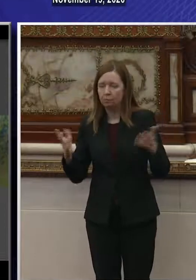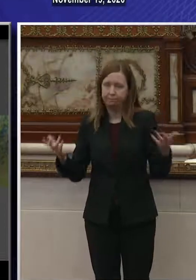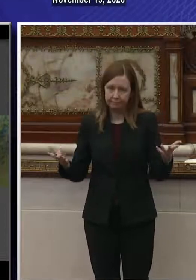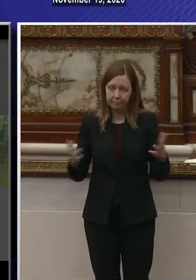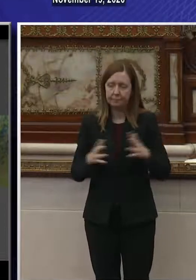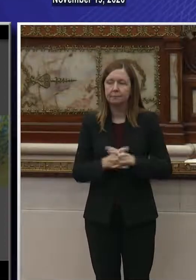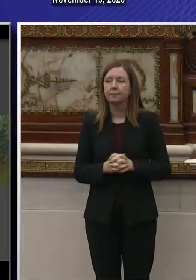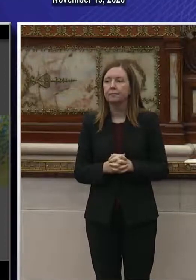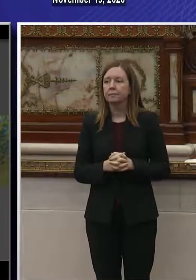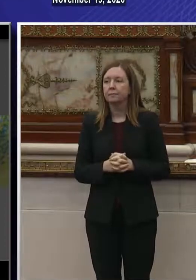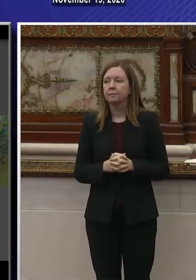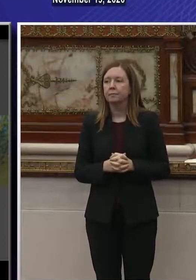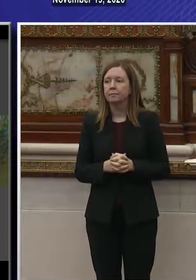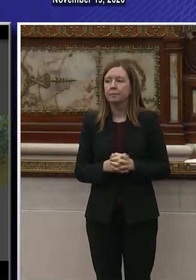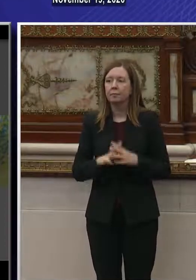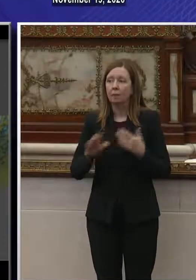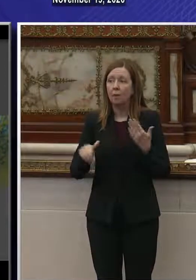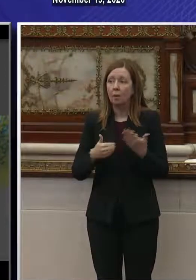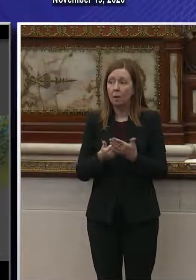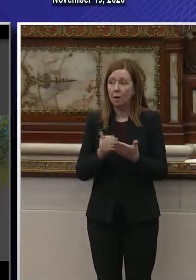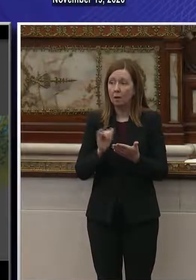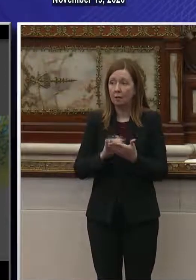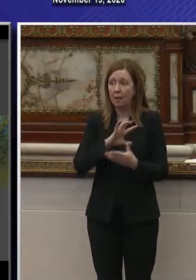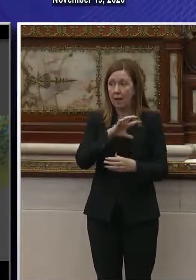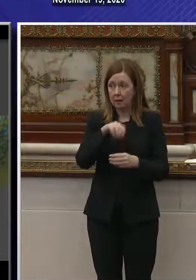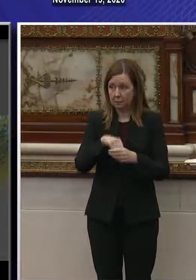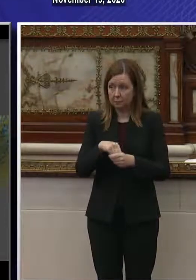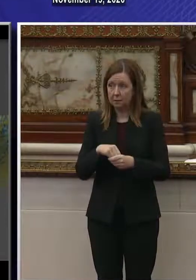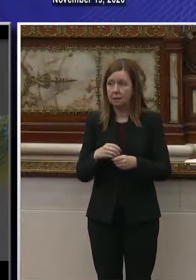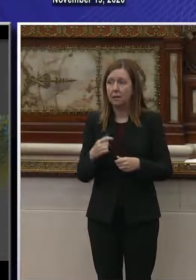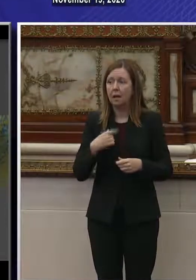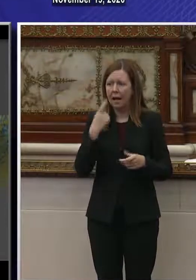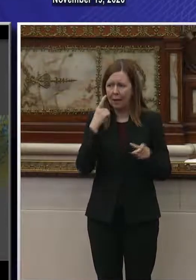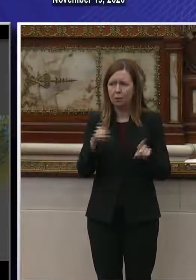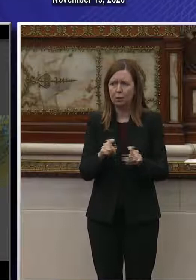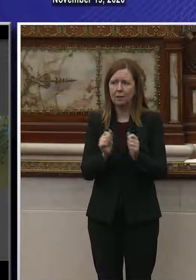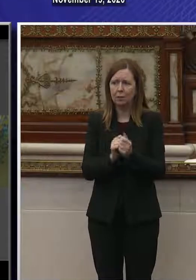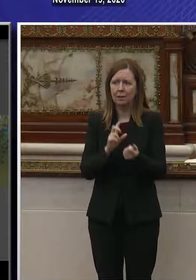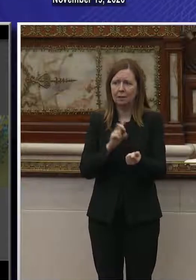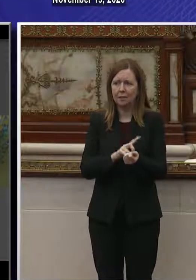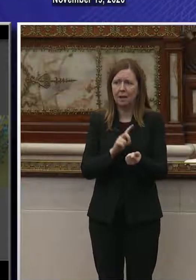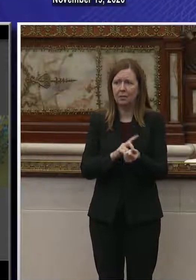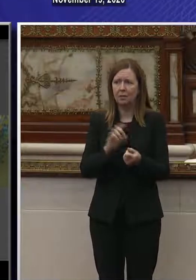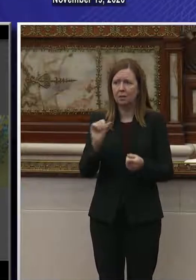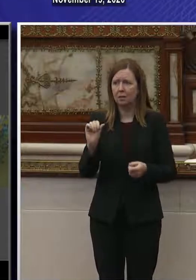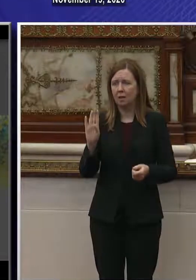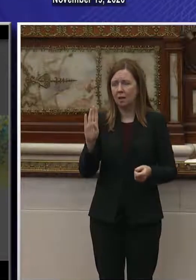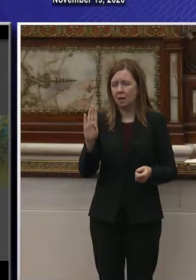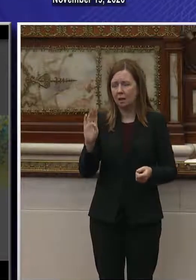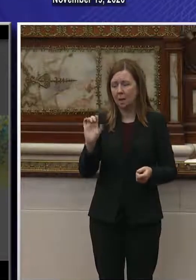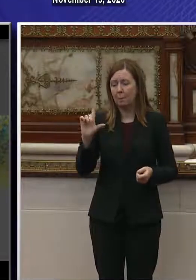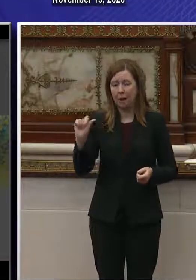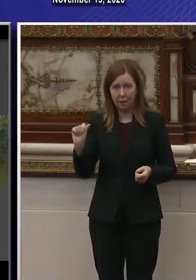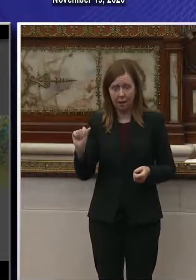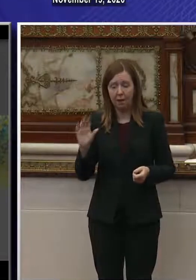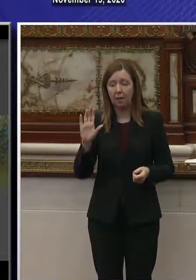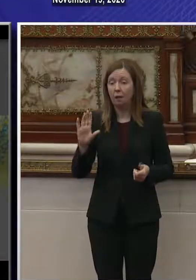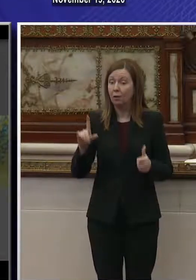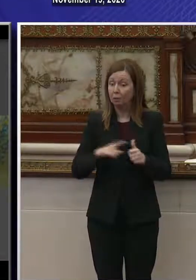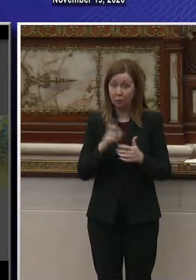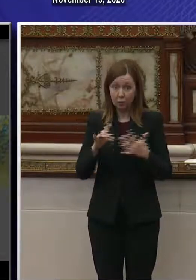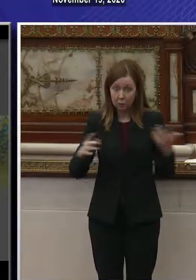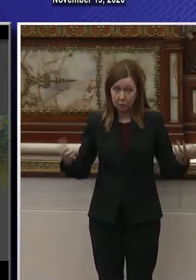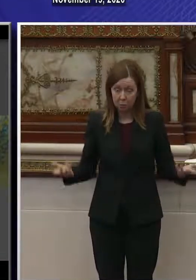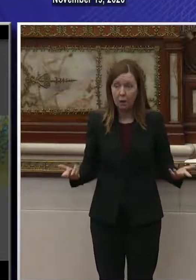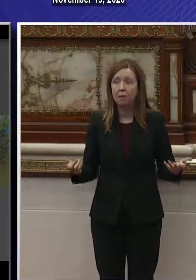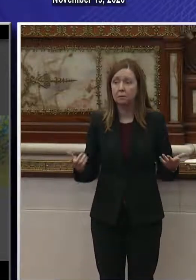there. All of that said, I agree with Dr. Abella. Our first choice by far and wide